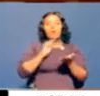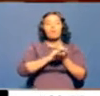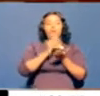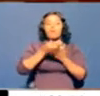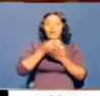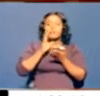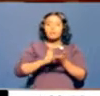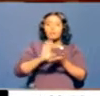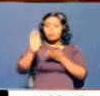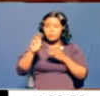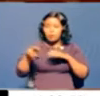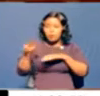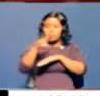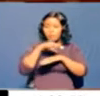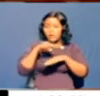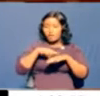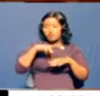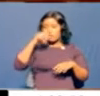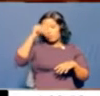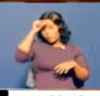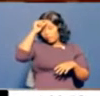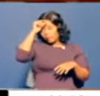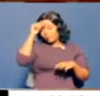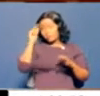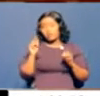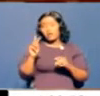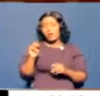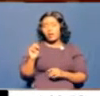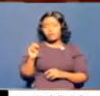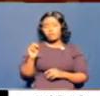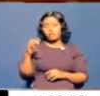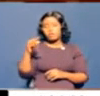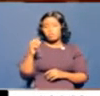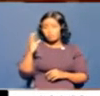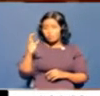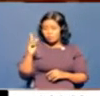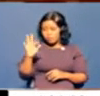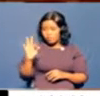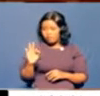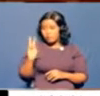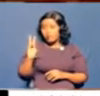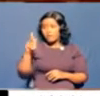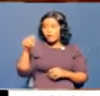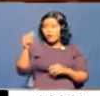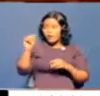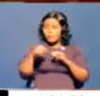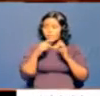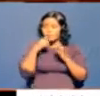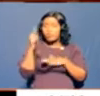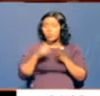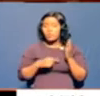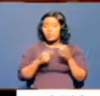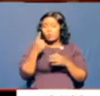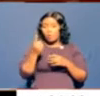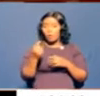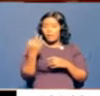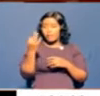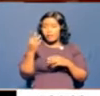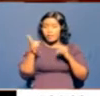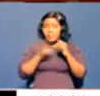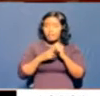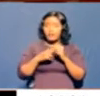National Government Constituency Development Fund, NG-CDF. The MPs say the current 137 million